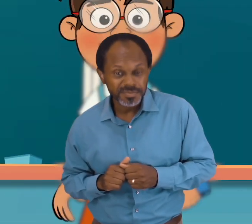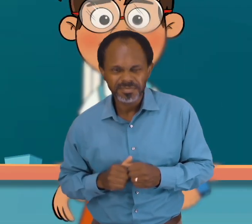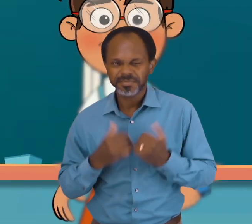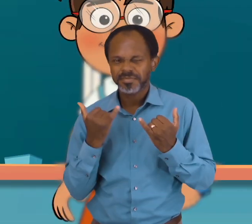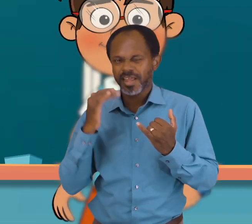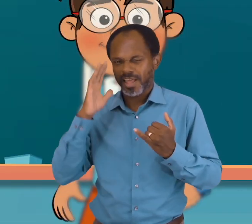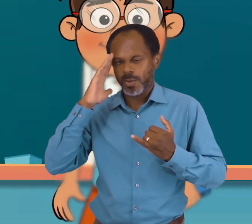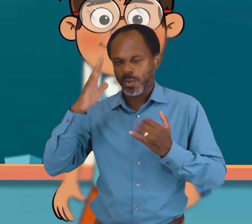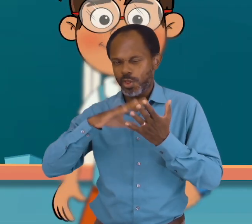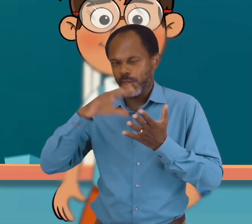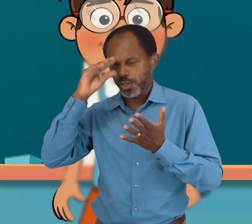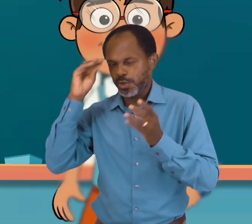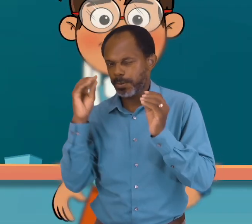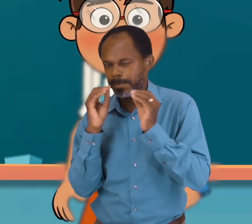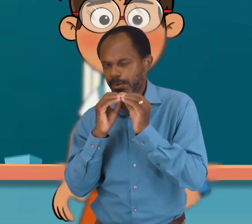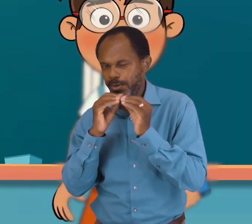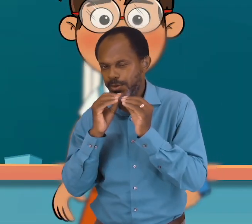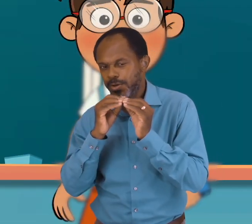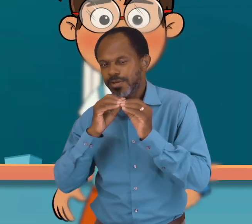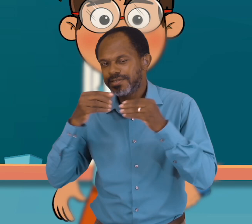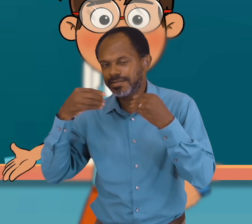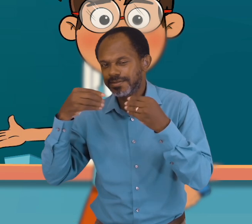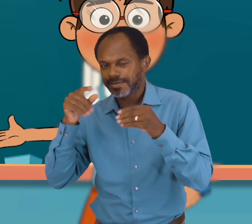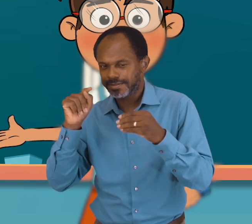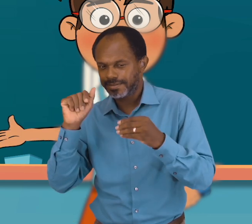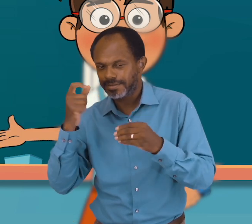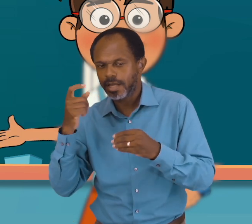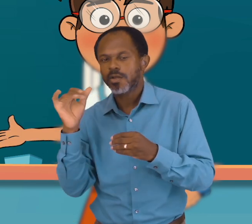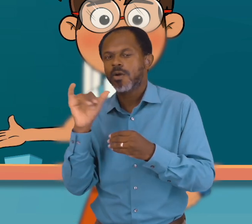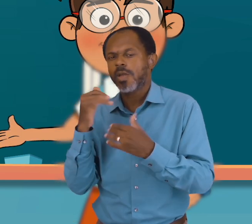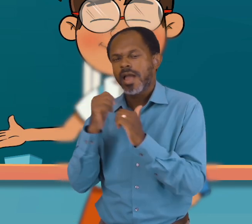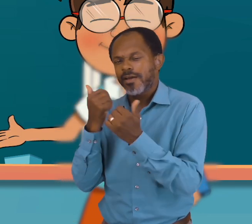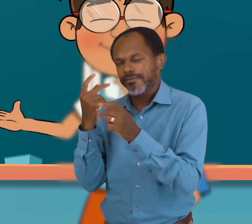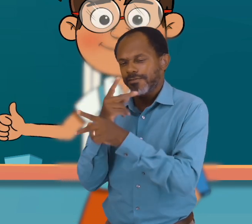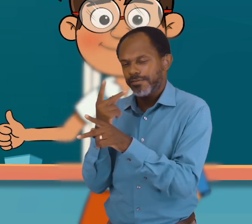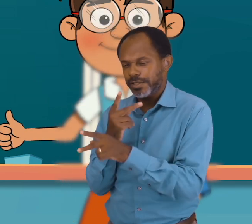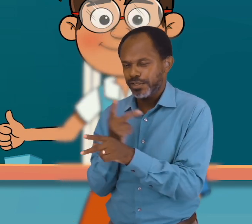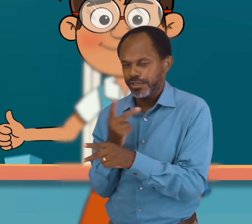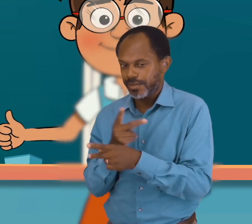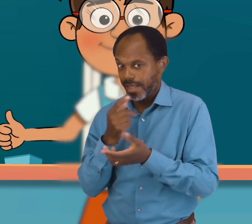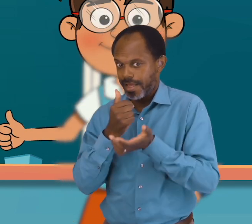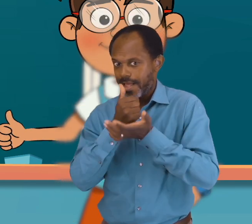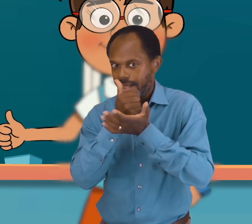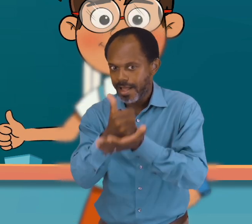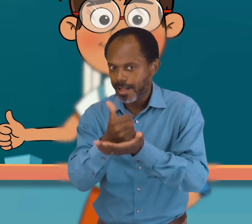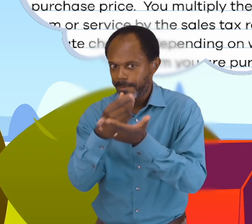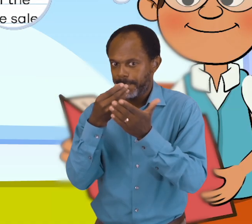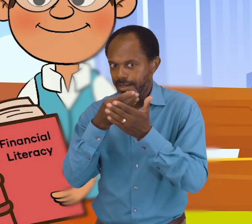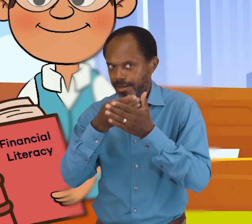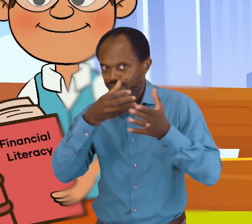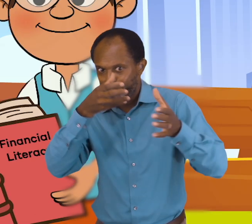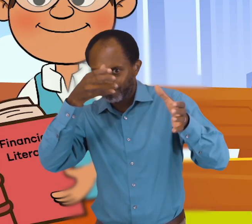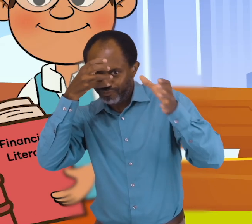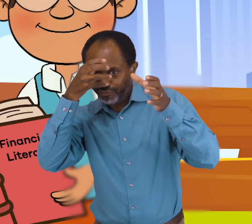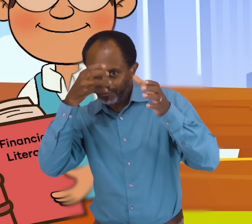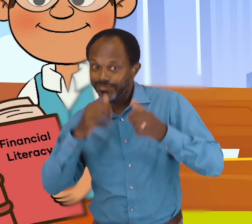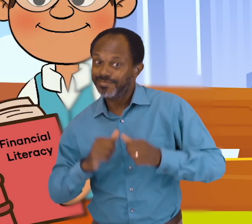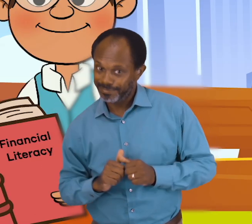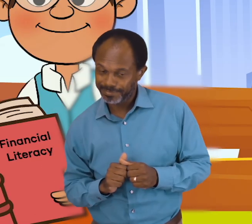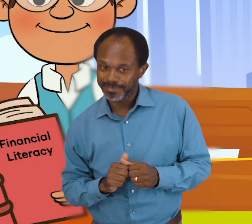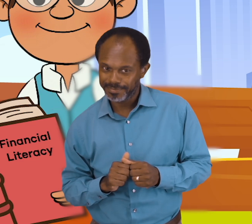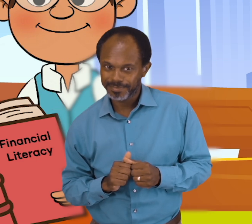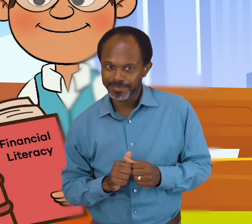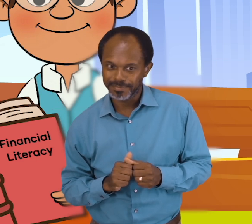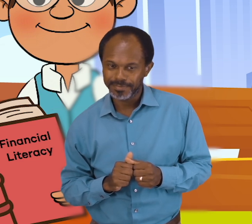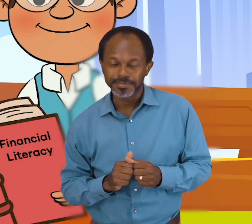Today, we are going to learn more about sales tax and how to calculate it. This will help you become